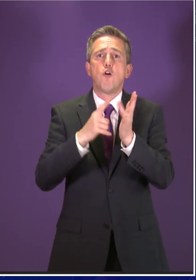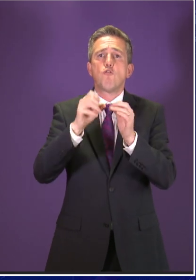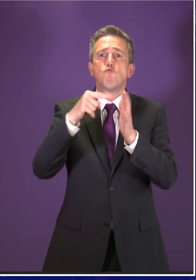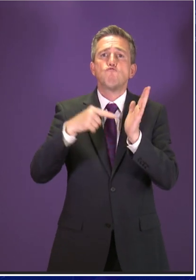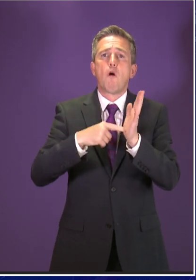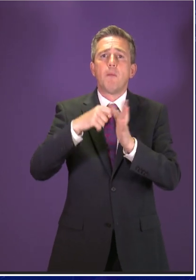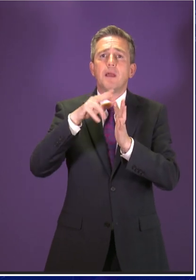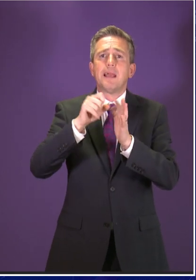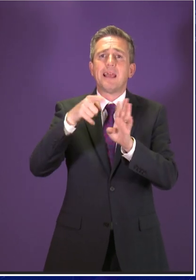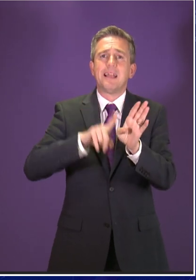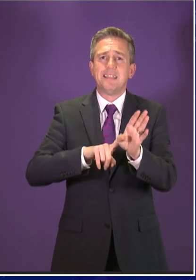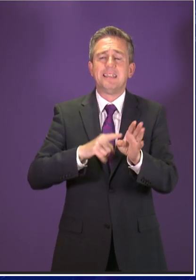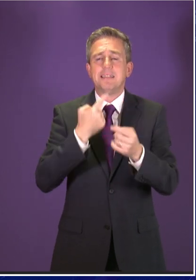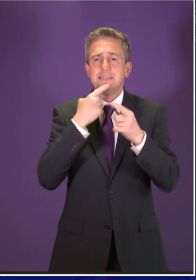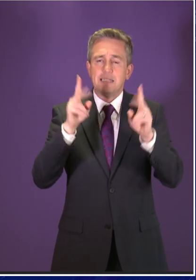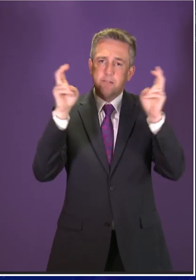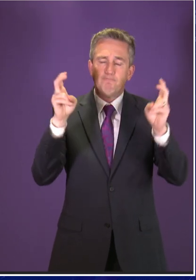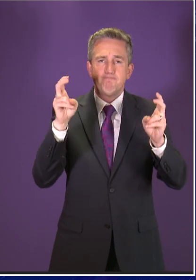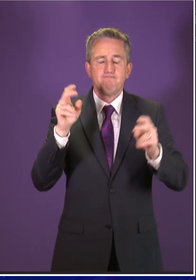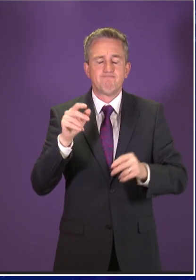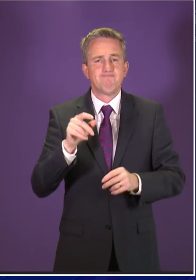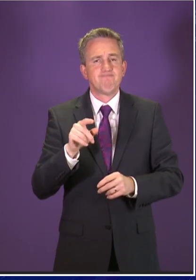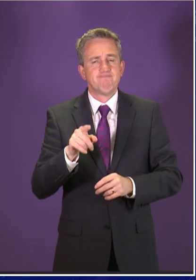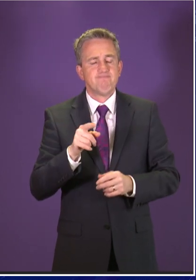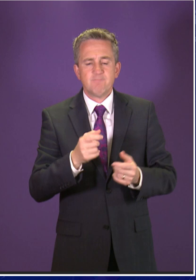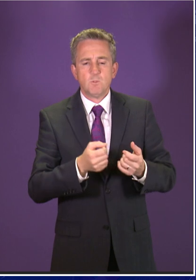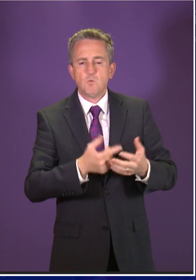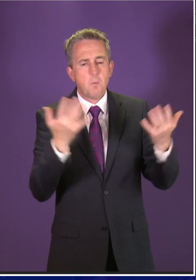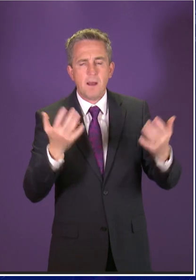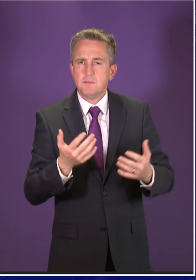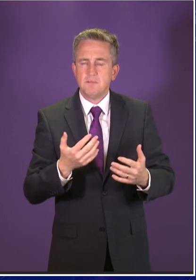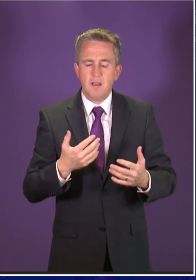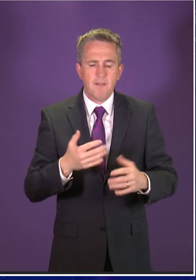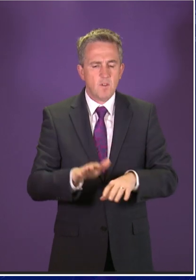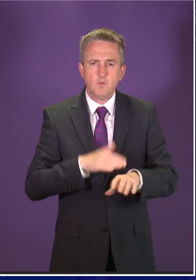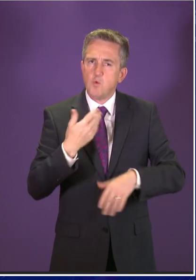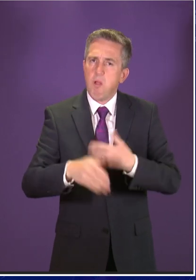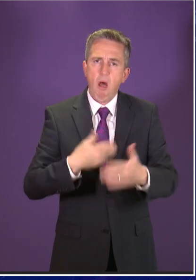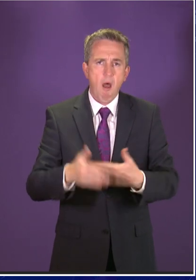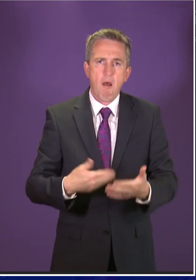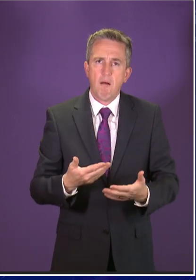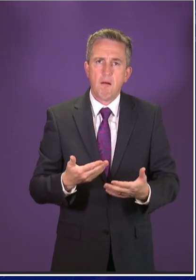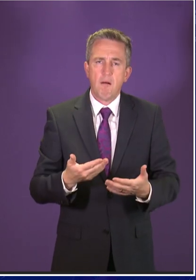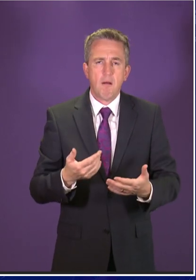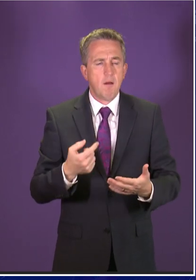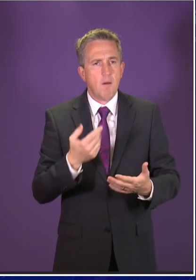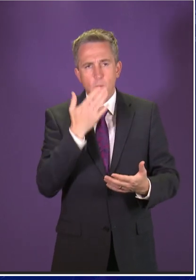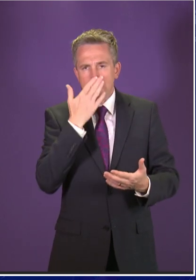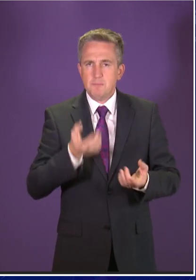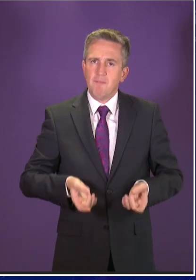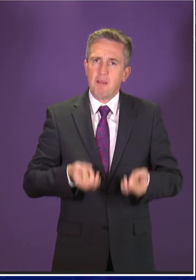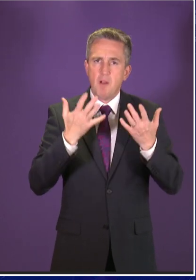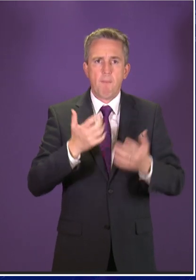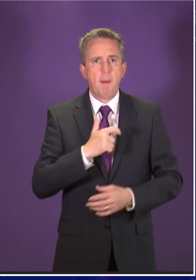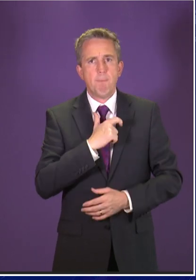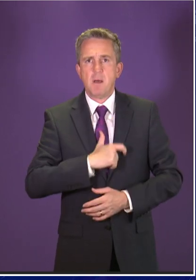this: "Too much and for too long, we seem to have surrendered personal excellence and